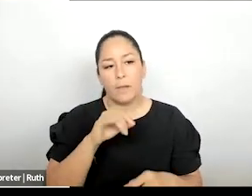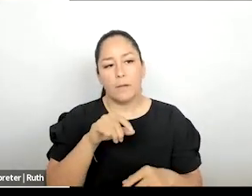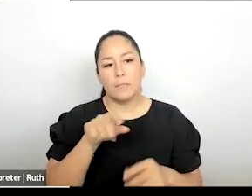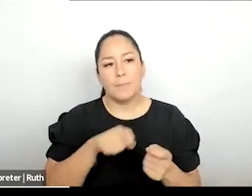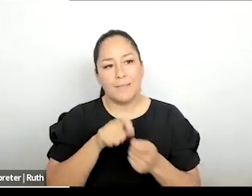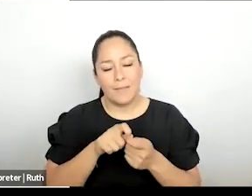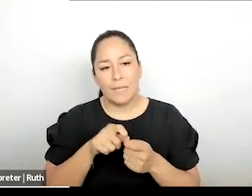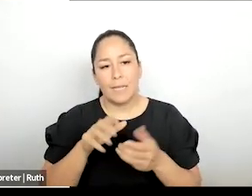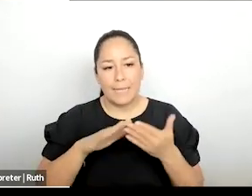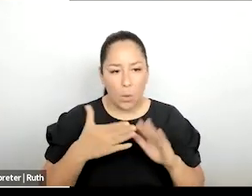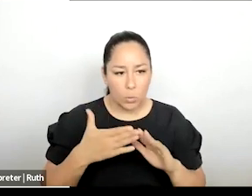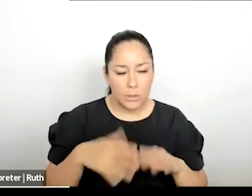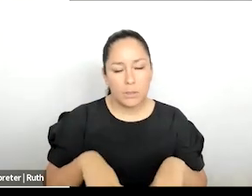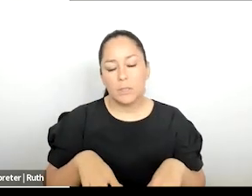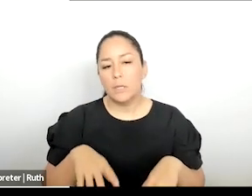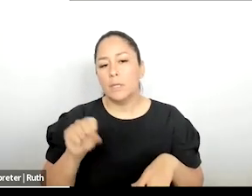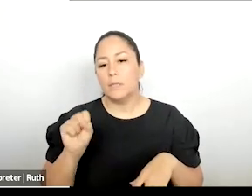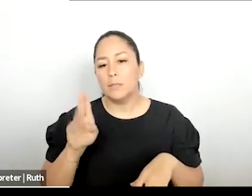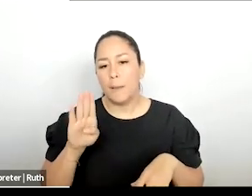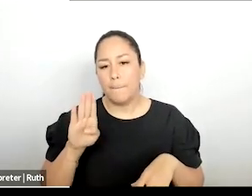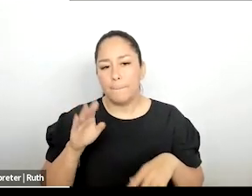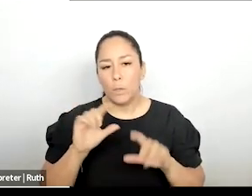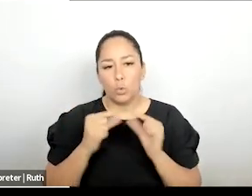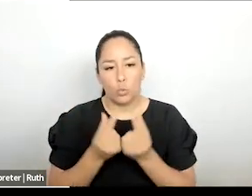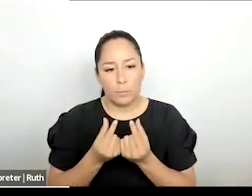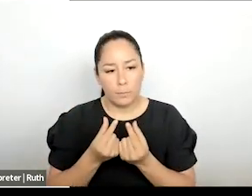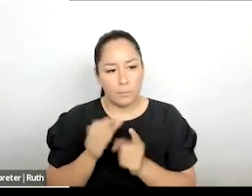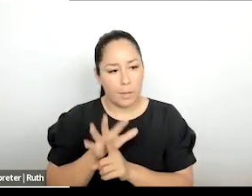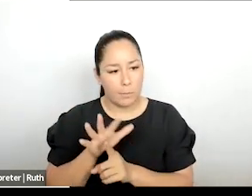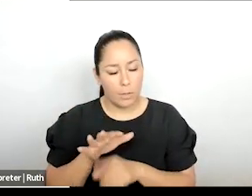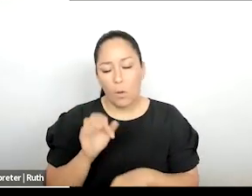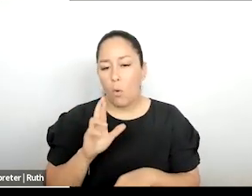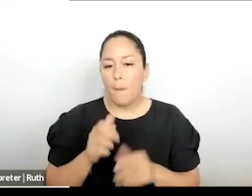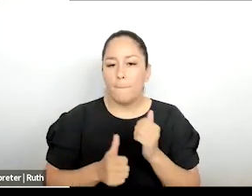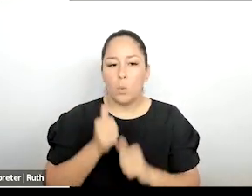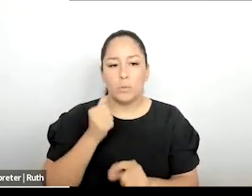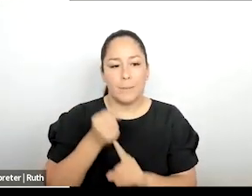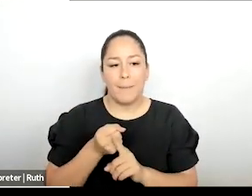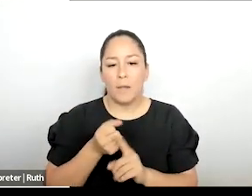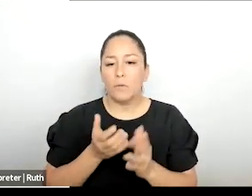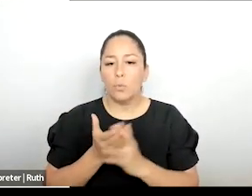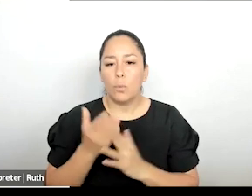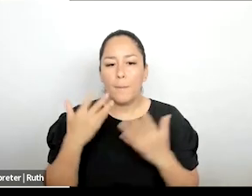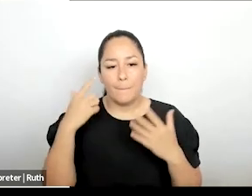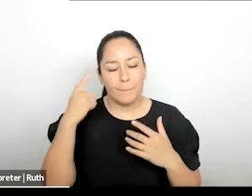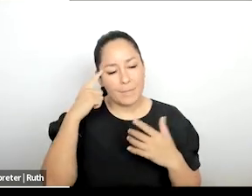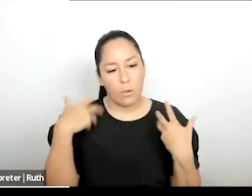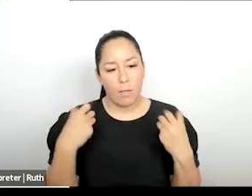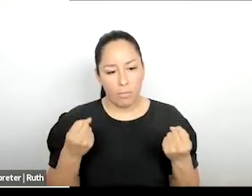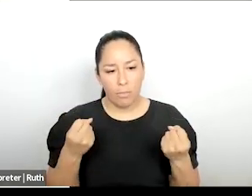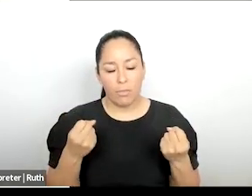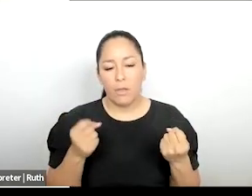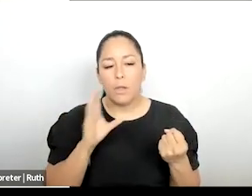a specific county and a subgroup population that is impacted or maybe even most impacted by mental health further brings